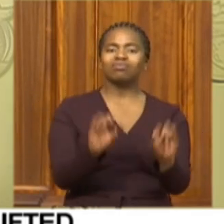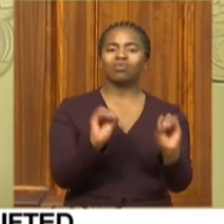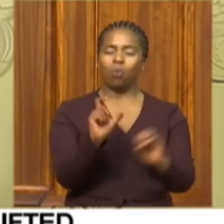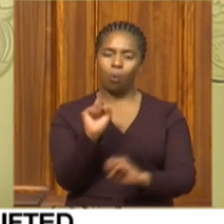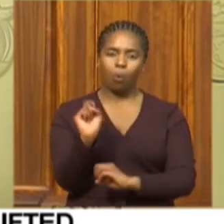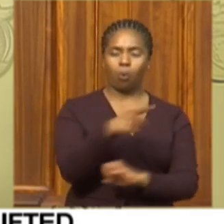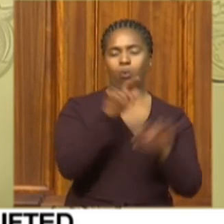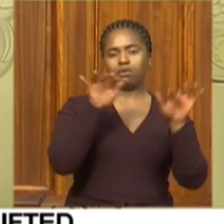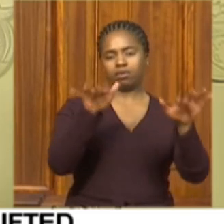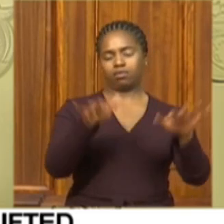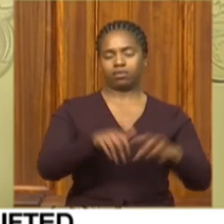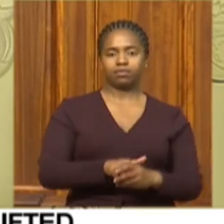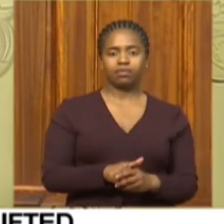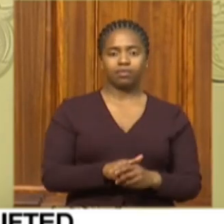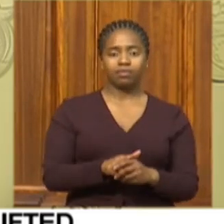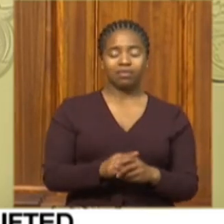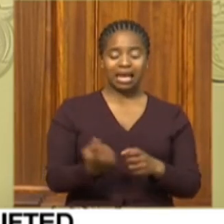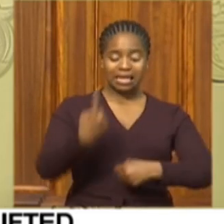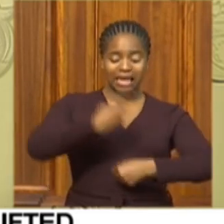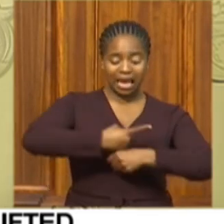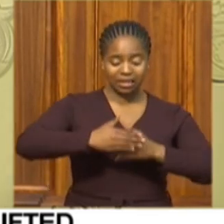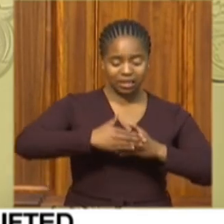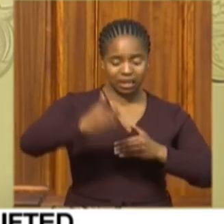Difficult days still lie ahead.